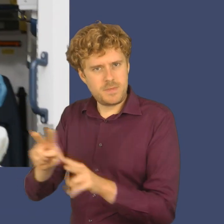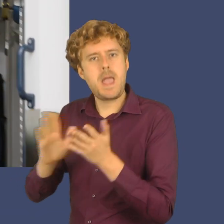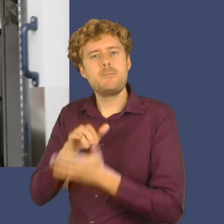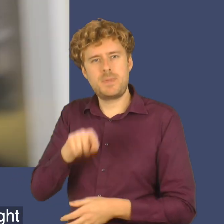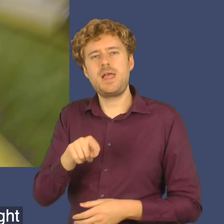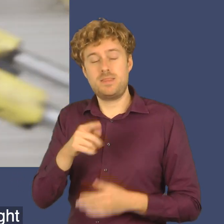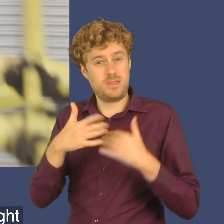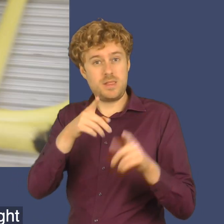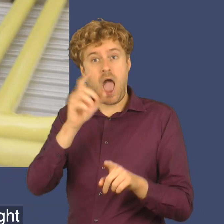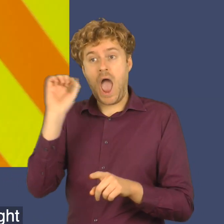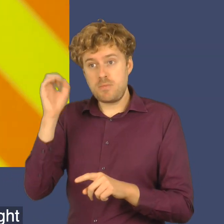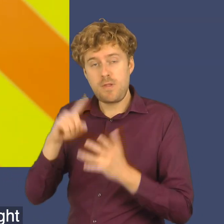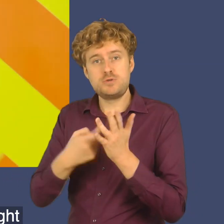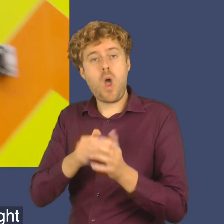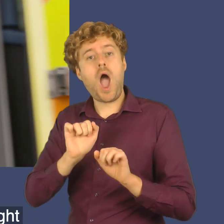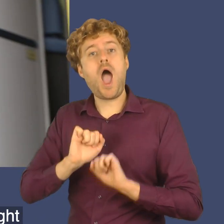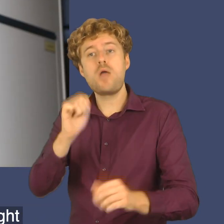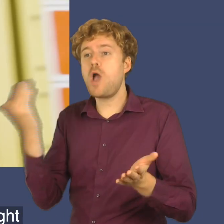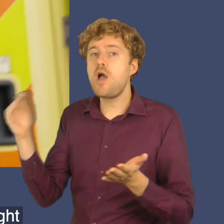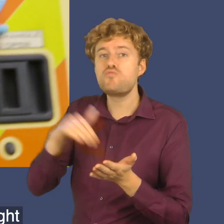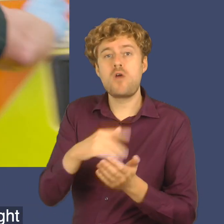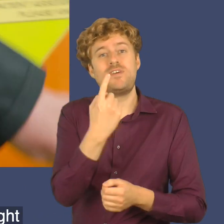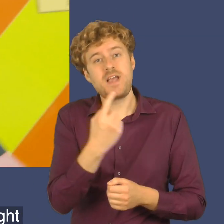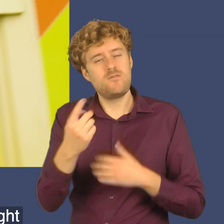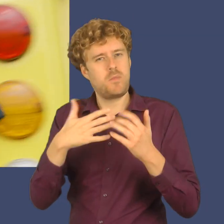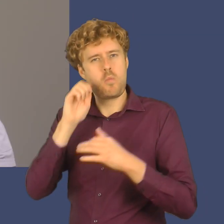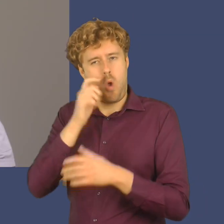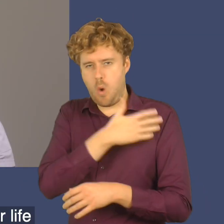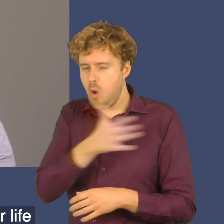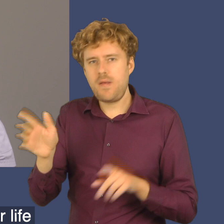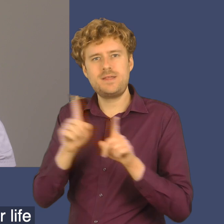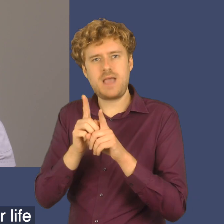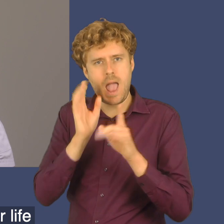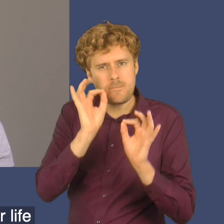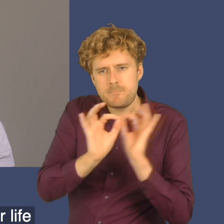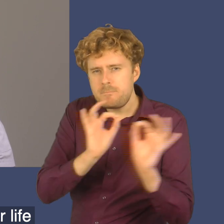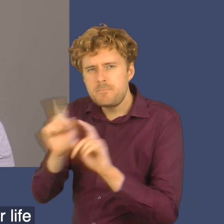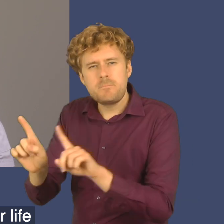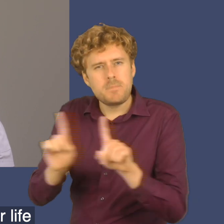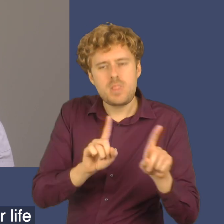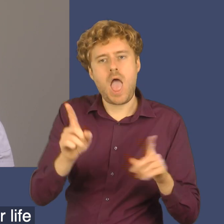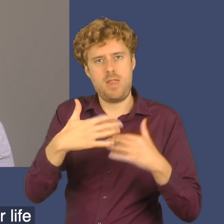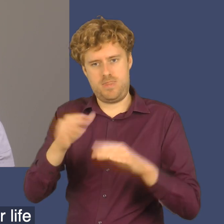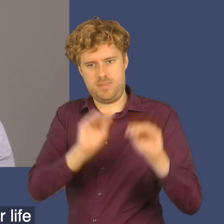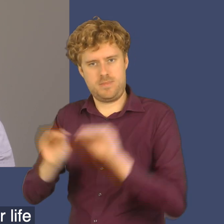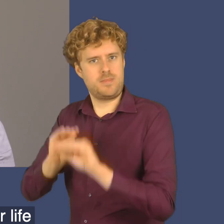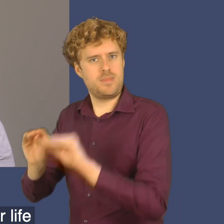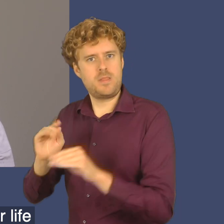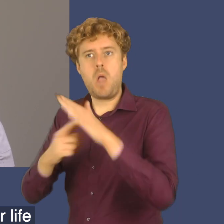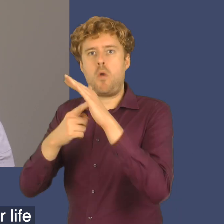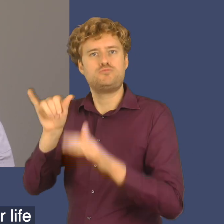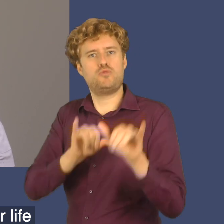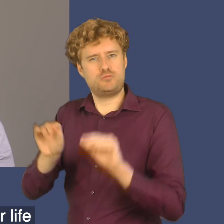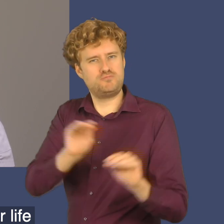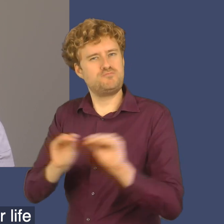arrived in your own transport or whether somebody brought you. You should only call 999 when it's an emergency